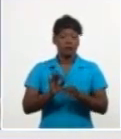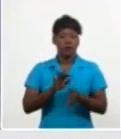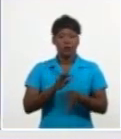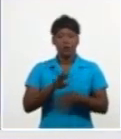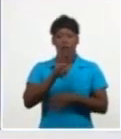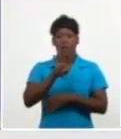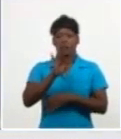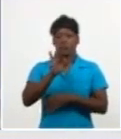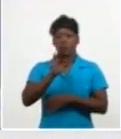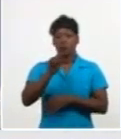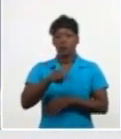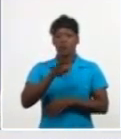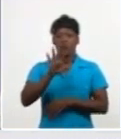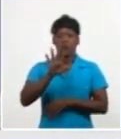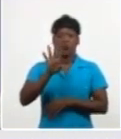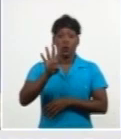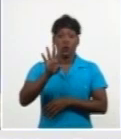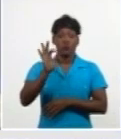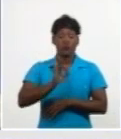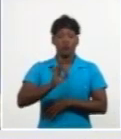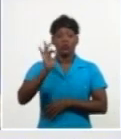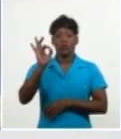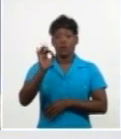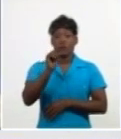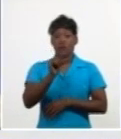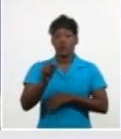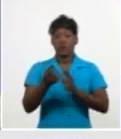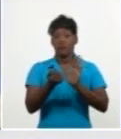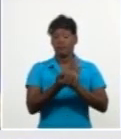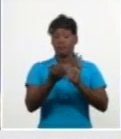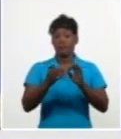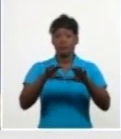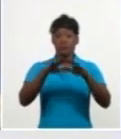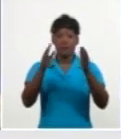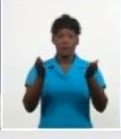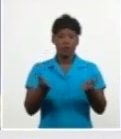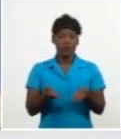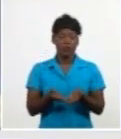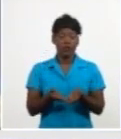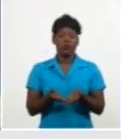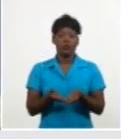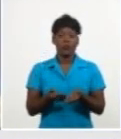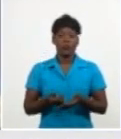48.54% of the total cases in the world, diagnosed